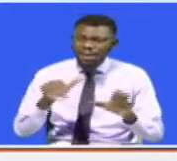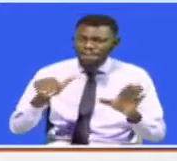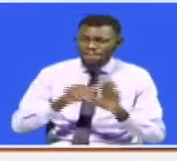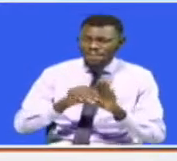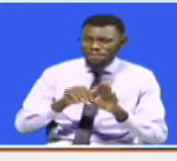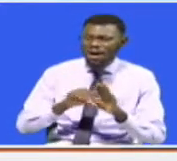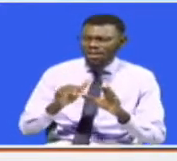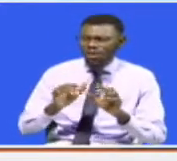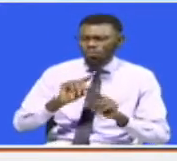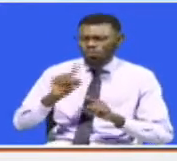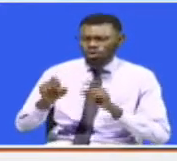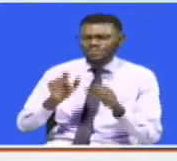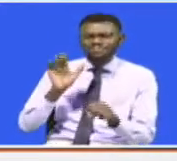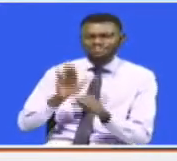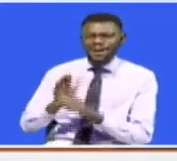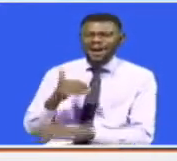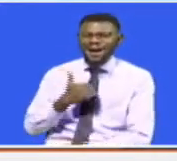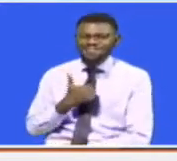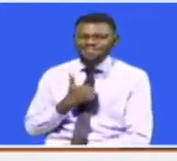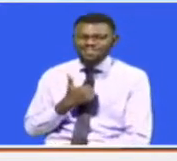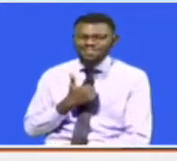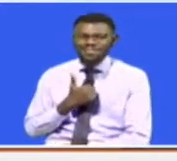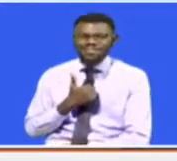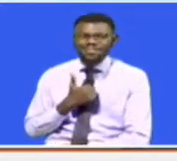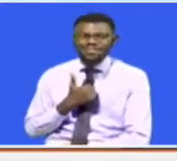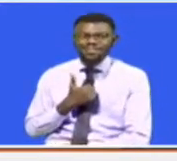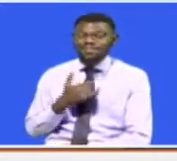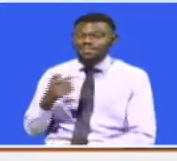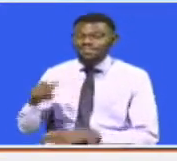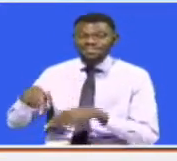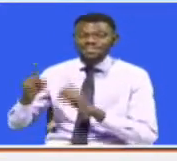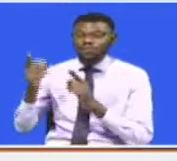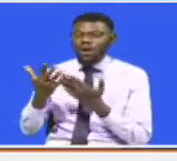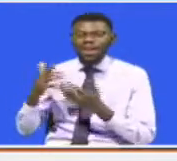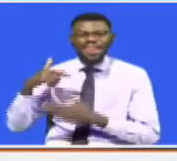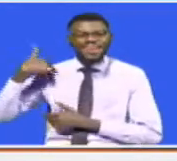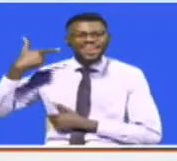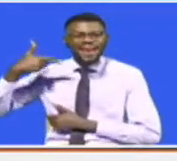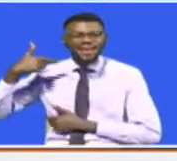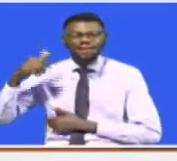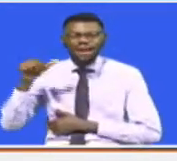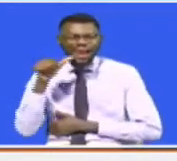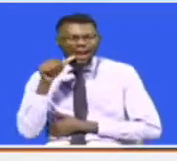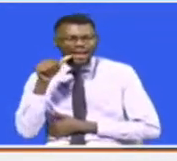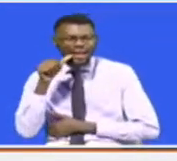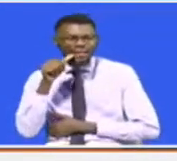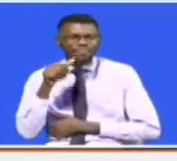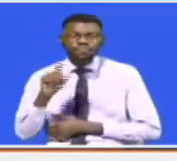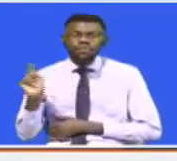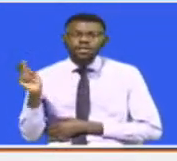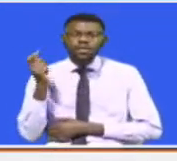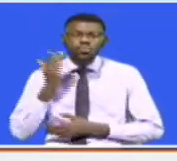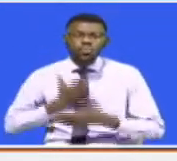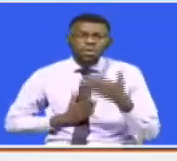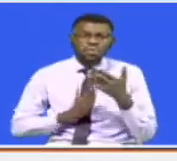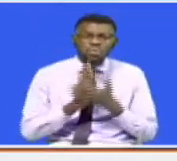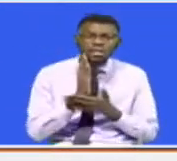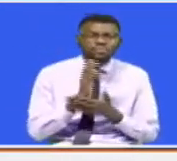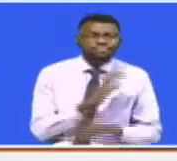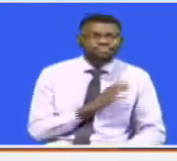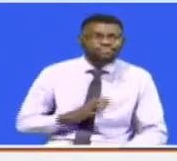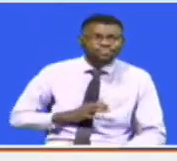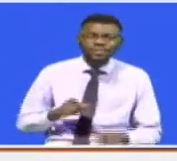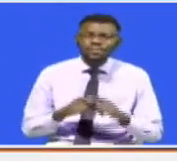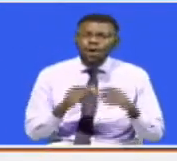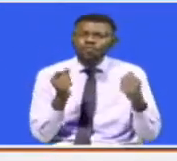and we have a lot of questions also for him, live from London shortly. Now, the Kenya Human Rights Commission, together with more than